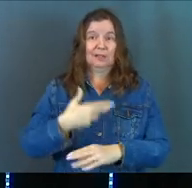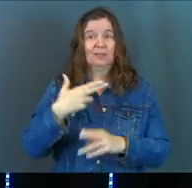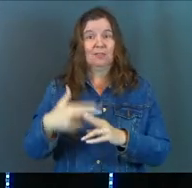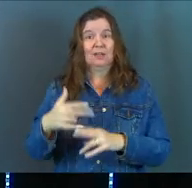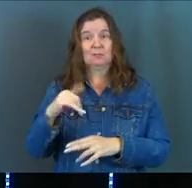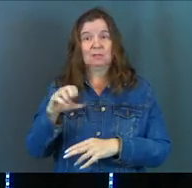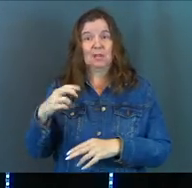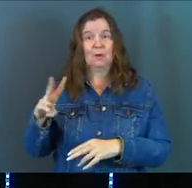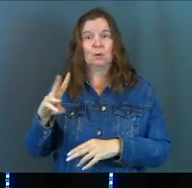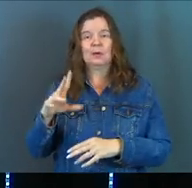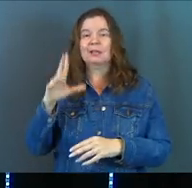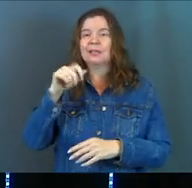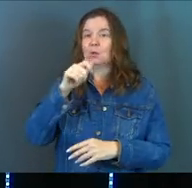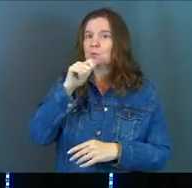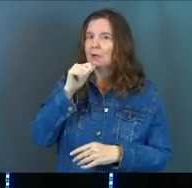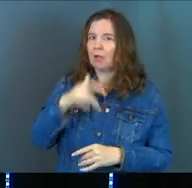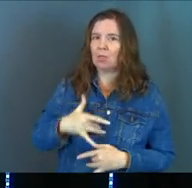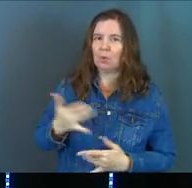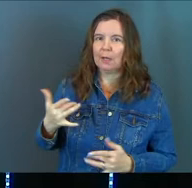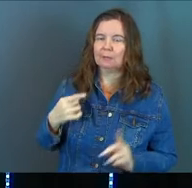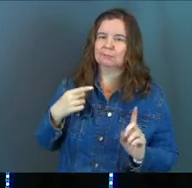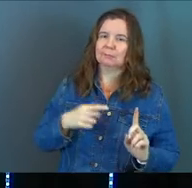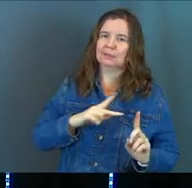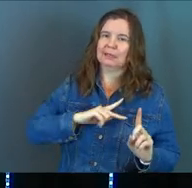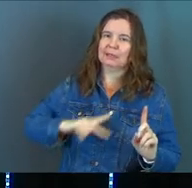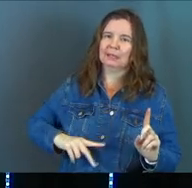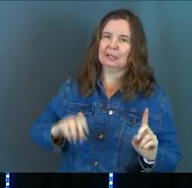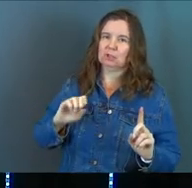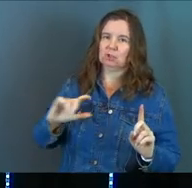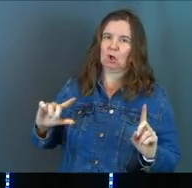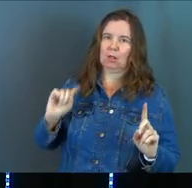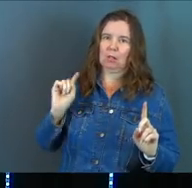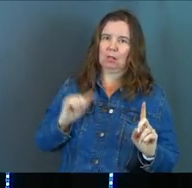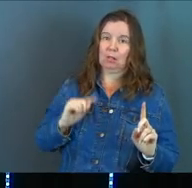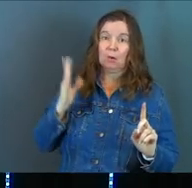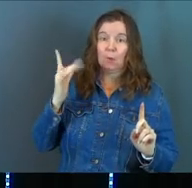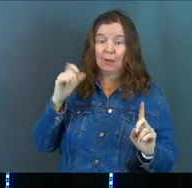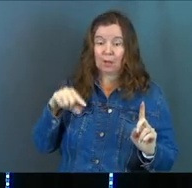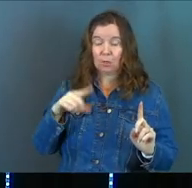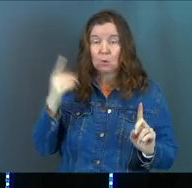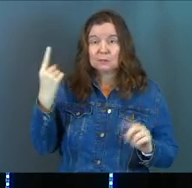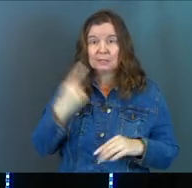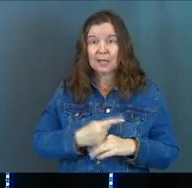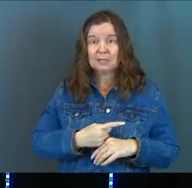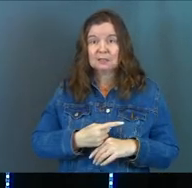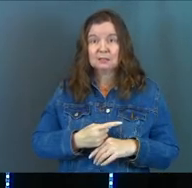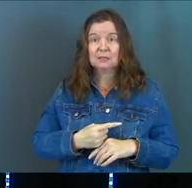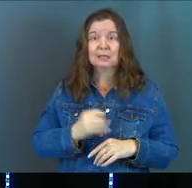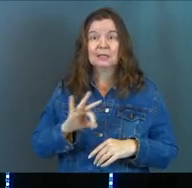Yahweh. Guess who's not thrilled? King Saul. Because in those days,